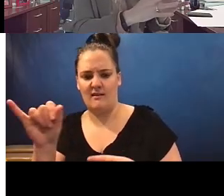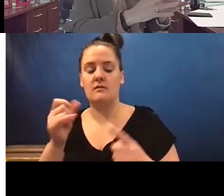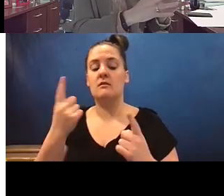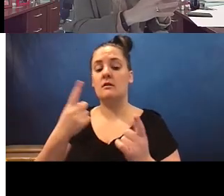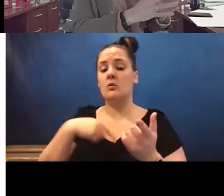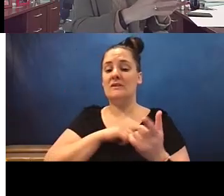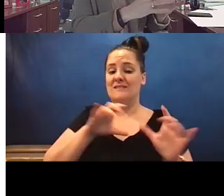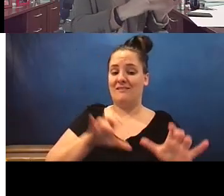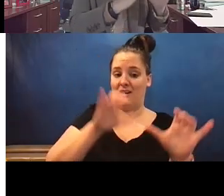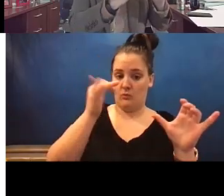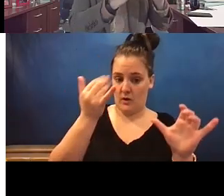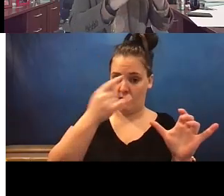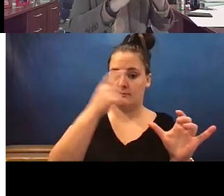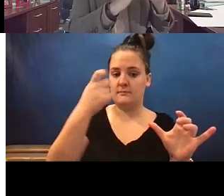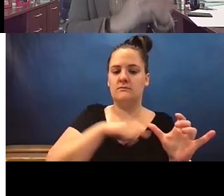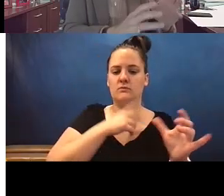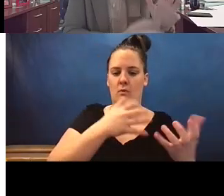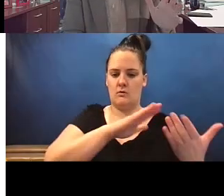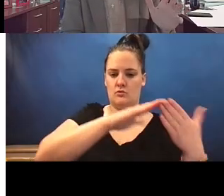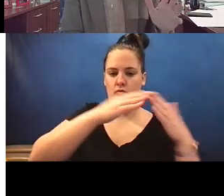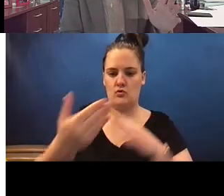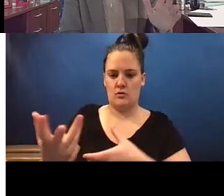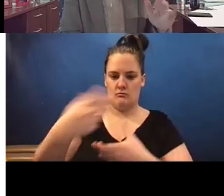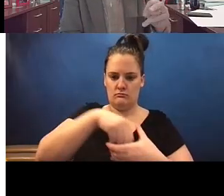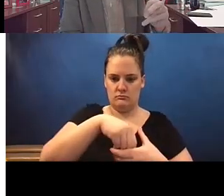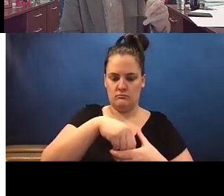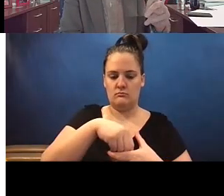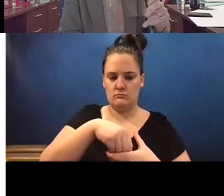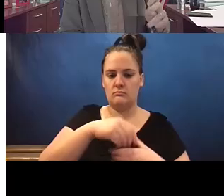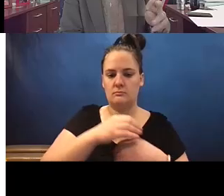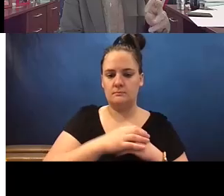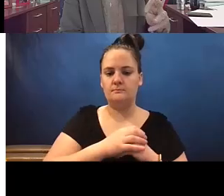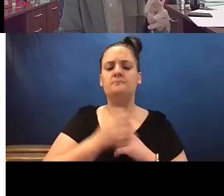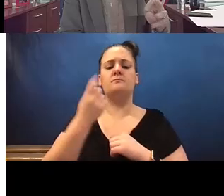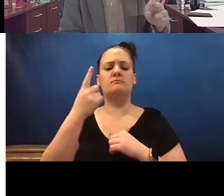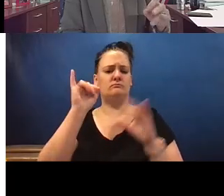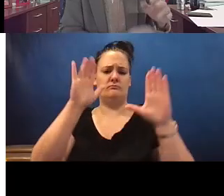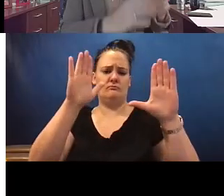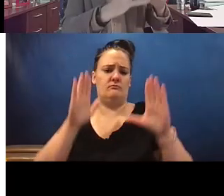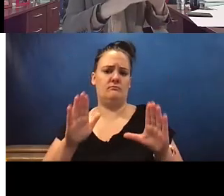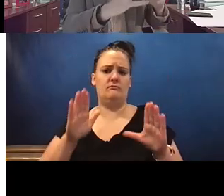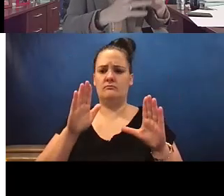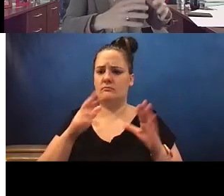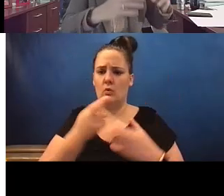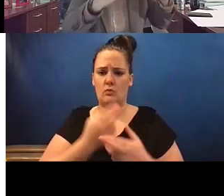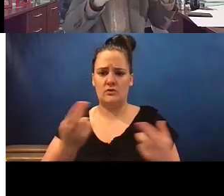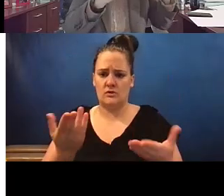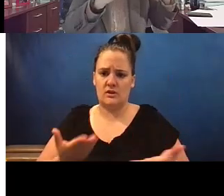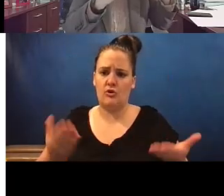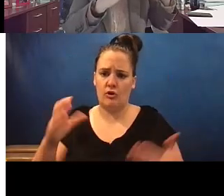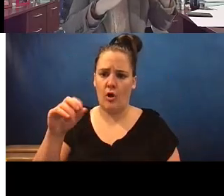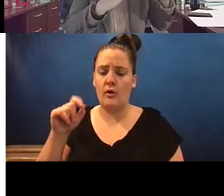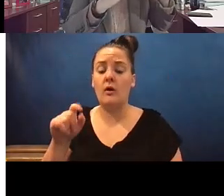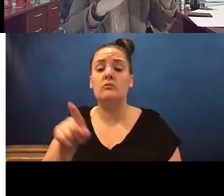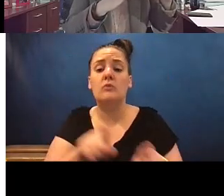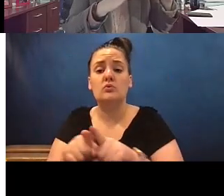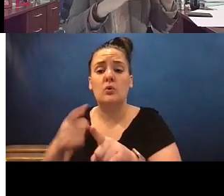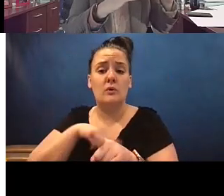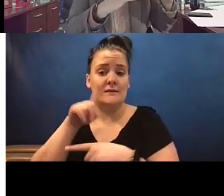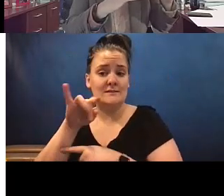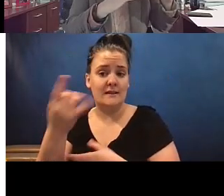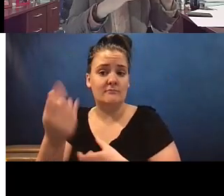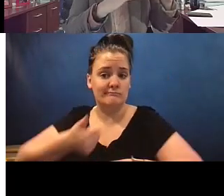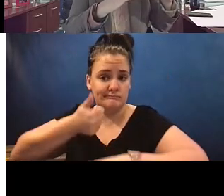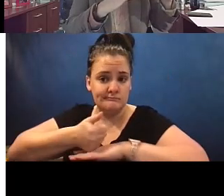eHealth Information, which is a spectacular resource here in Colorado, we've also built tools